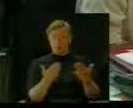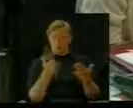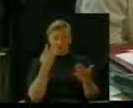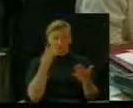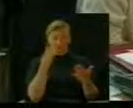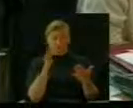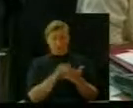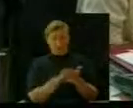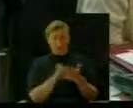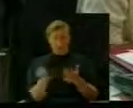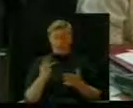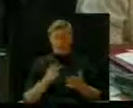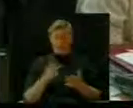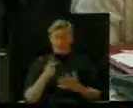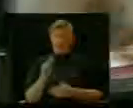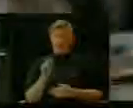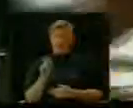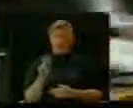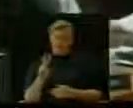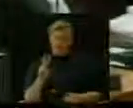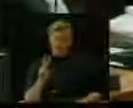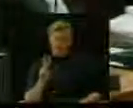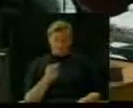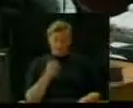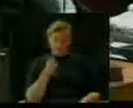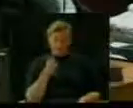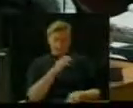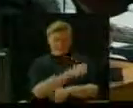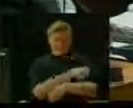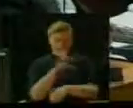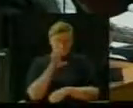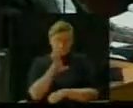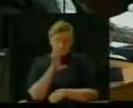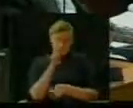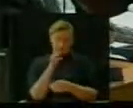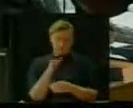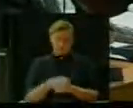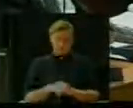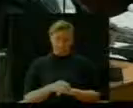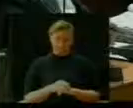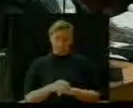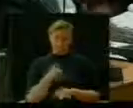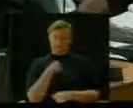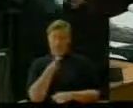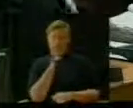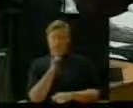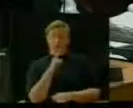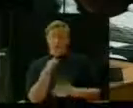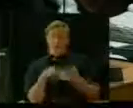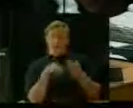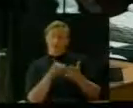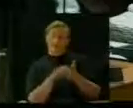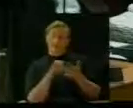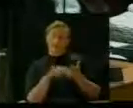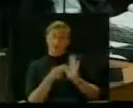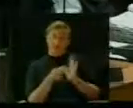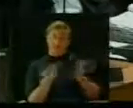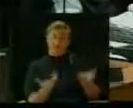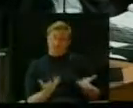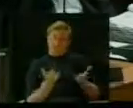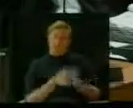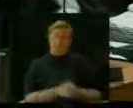them look at these matters and come back in November. Resolutions is to empower them in some way. I don't know what that